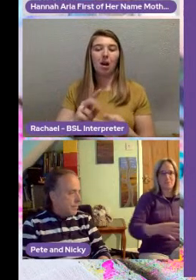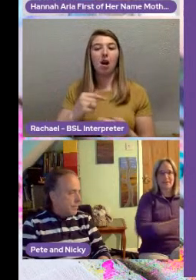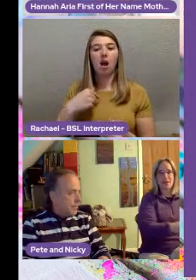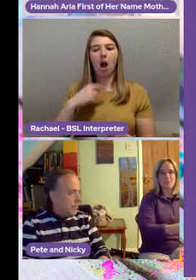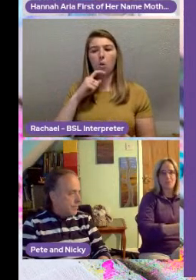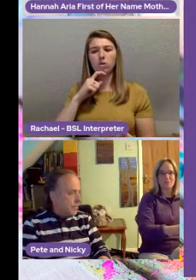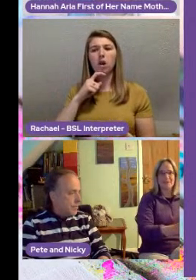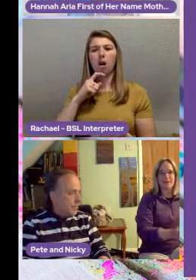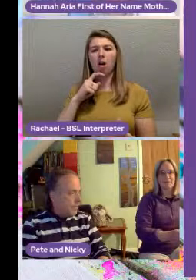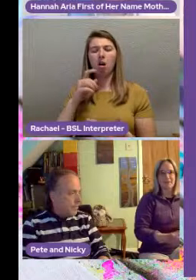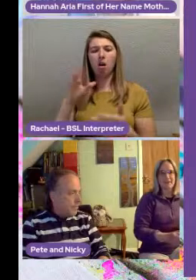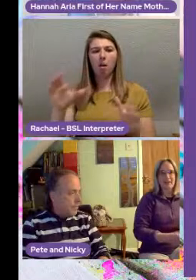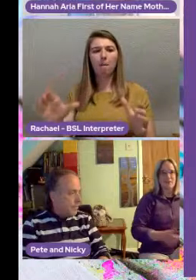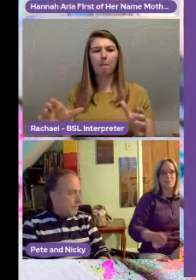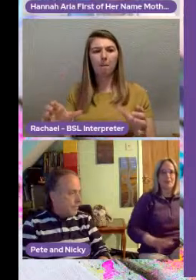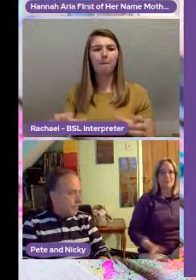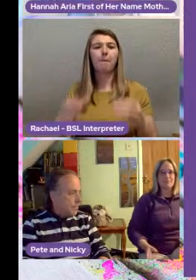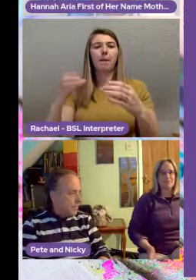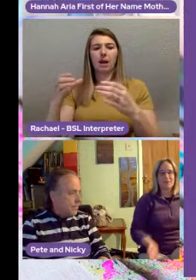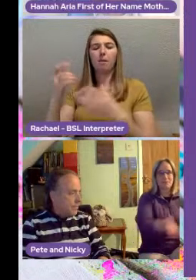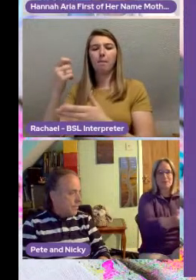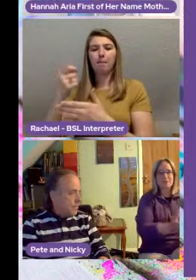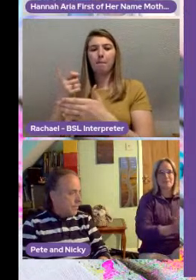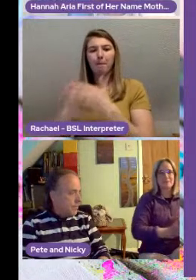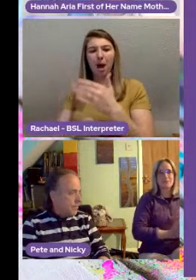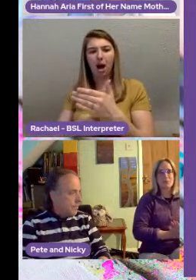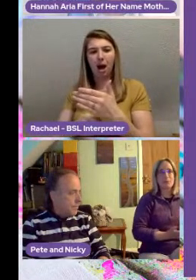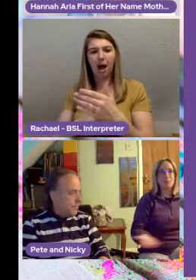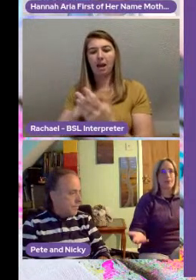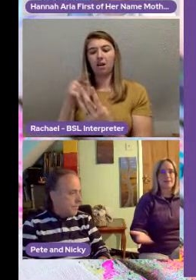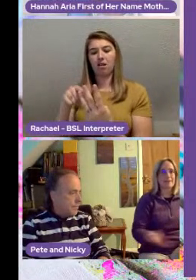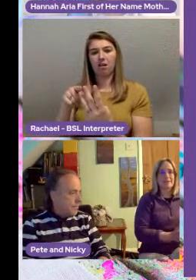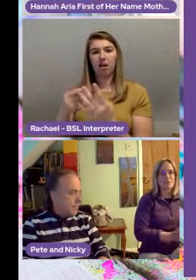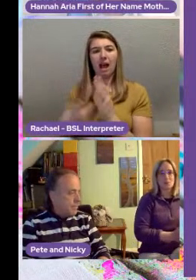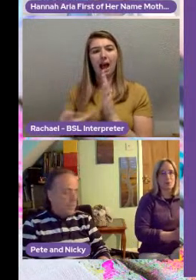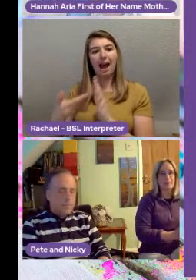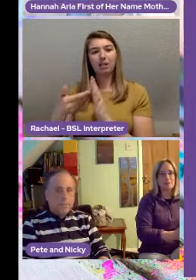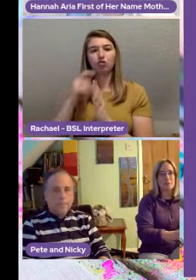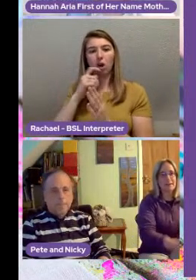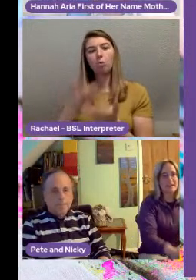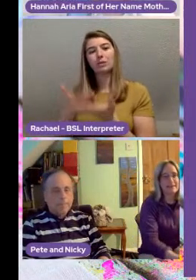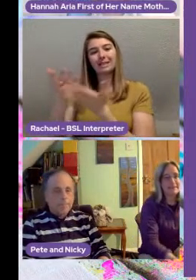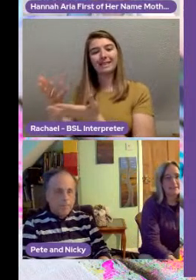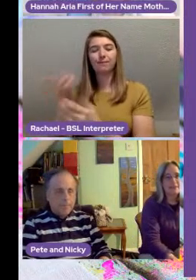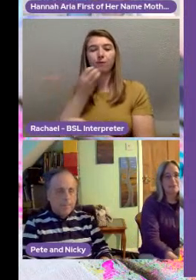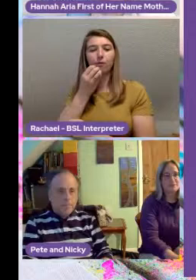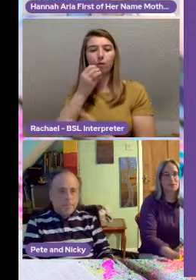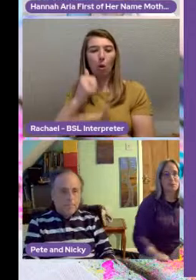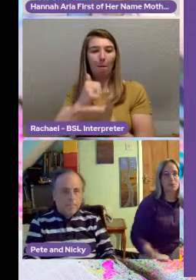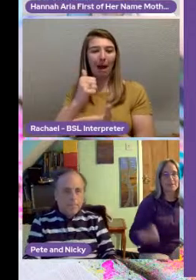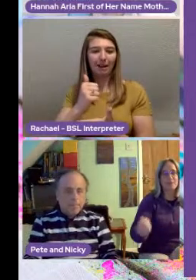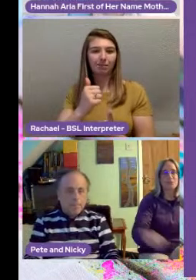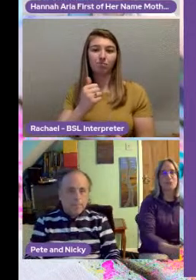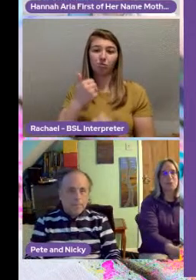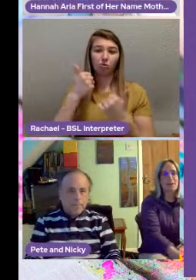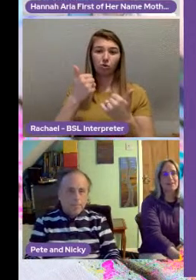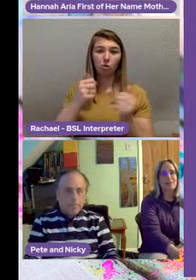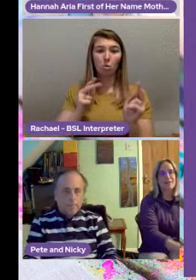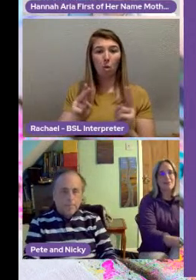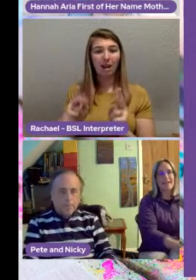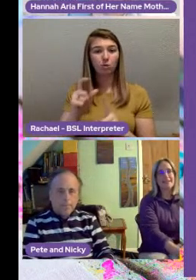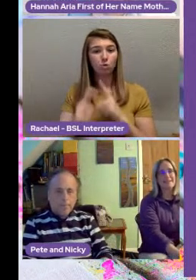not, I'd sort of pick it up, or, you know, and then that was for the food bank, and it's a good way of doing it, you know, and sort of pop that's it